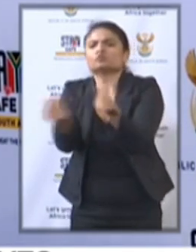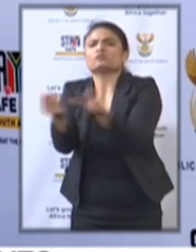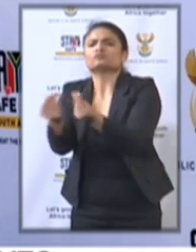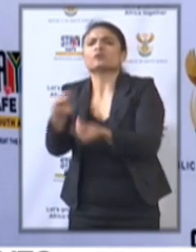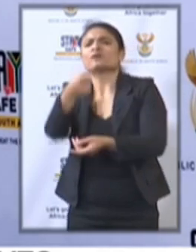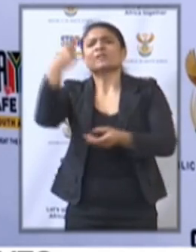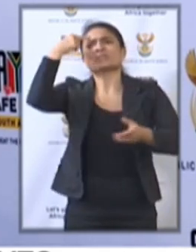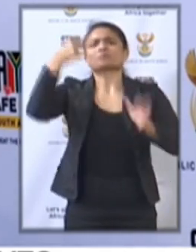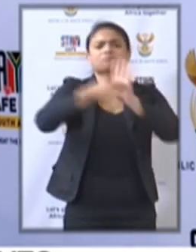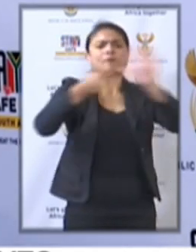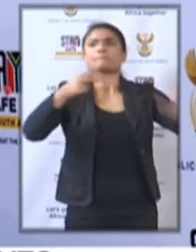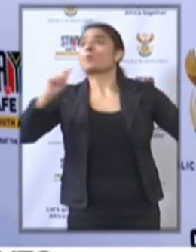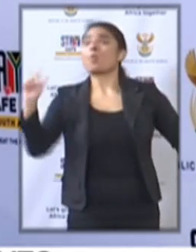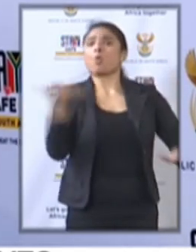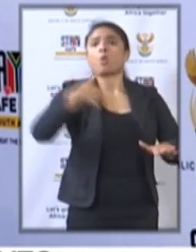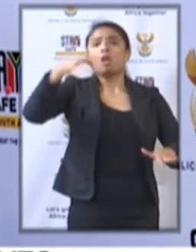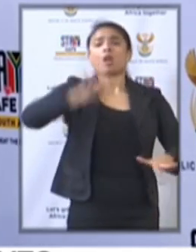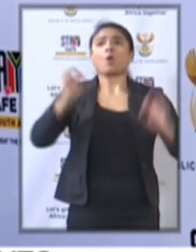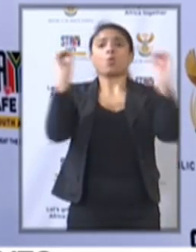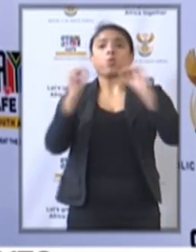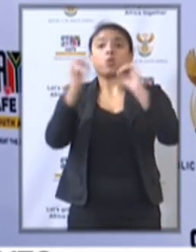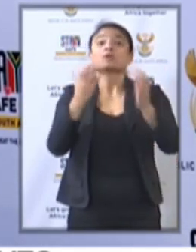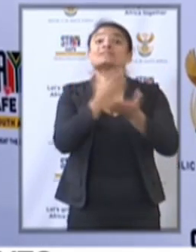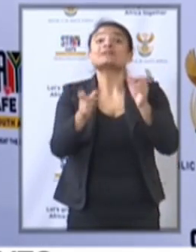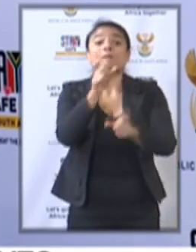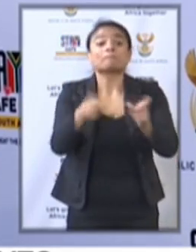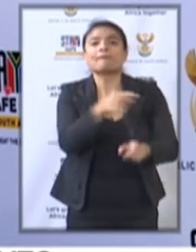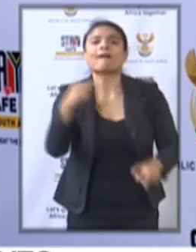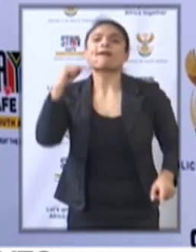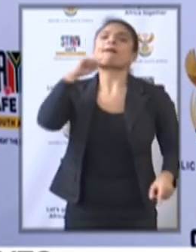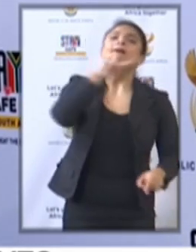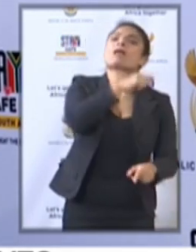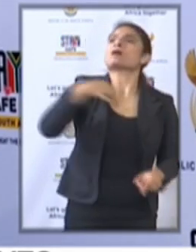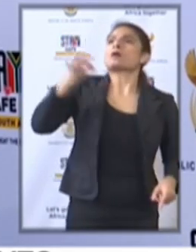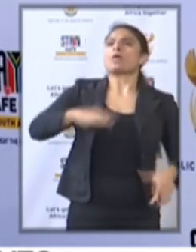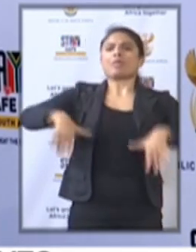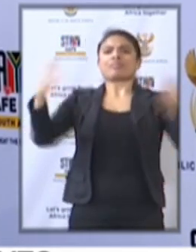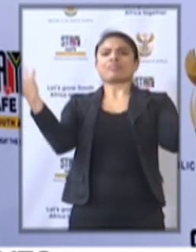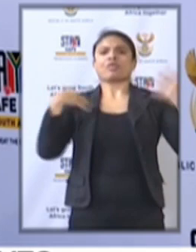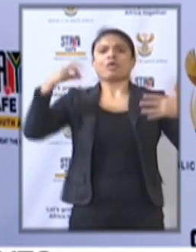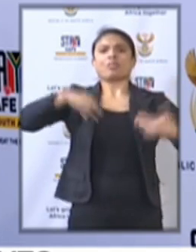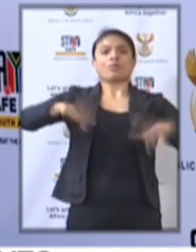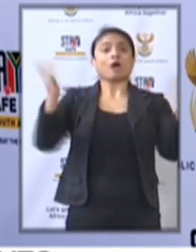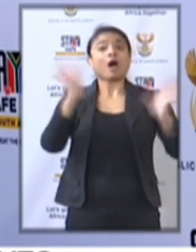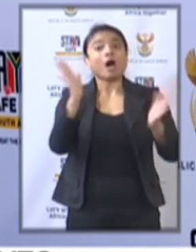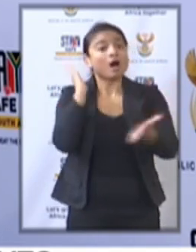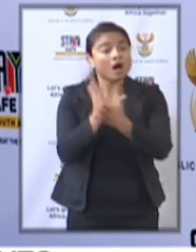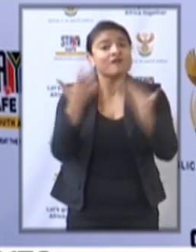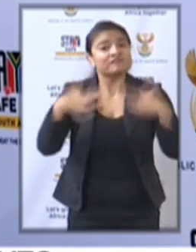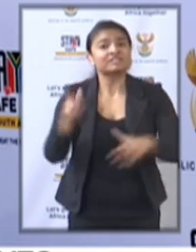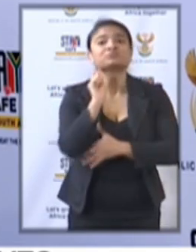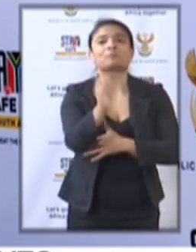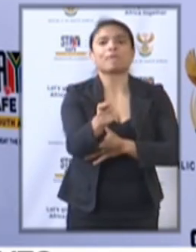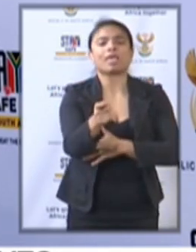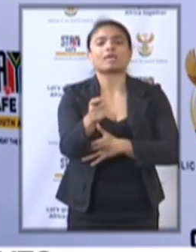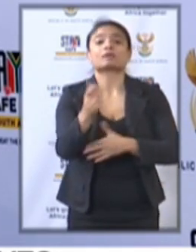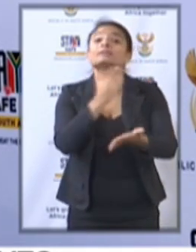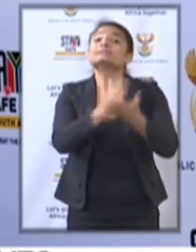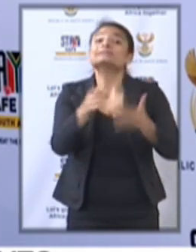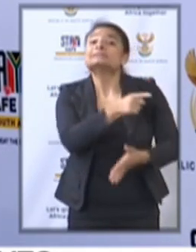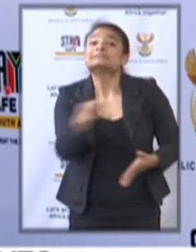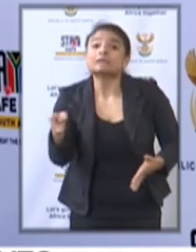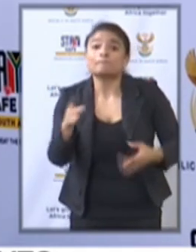Like, for instance, in this issue of the 350 rands announced by the president, you find there are people who are already on other